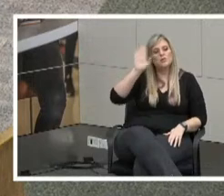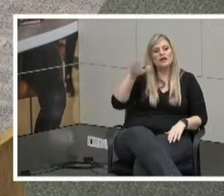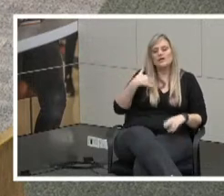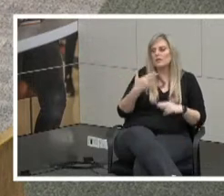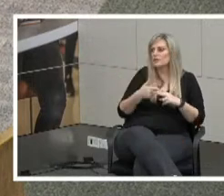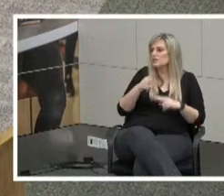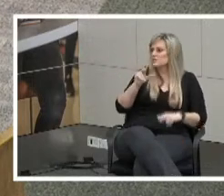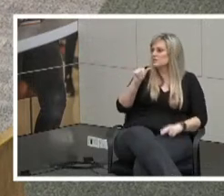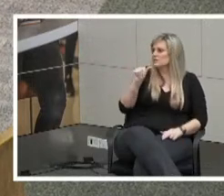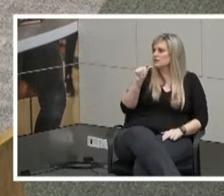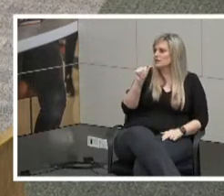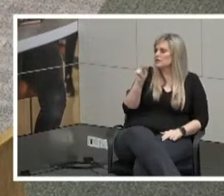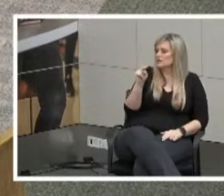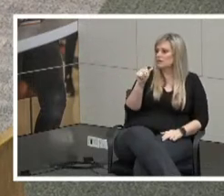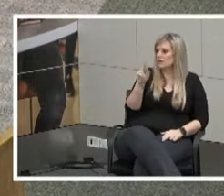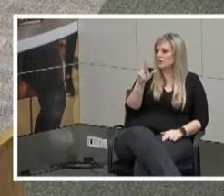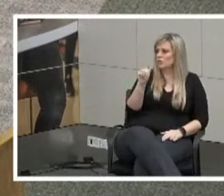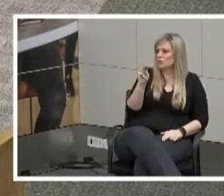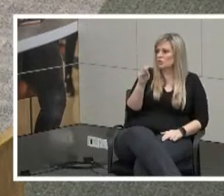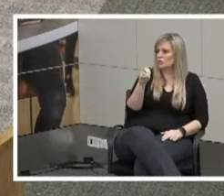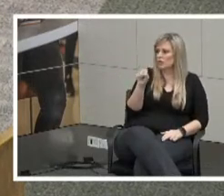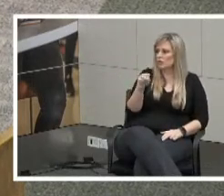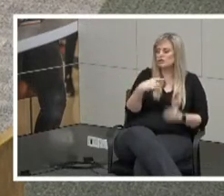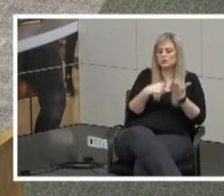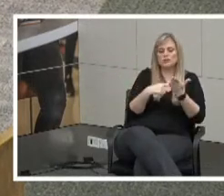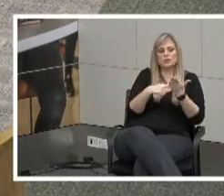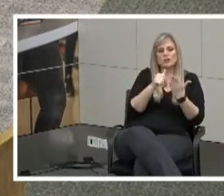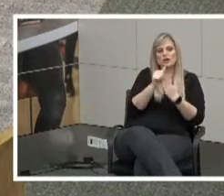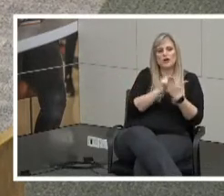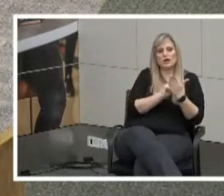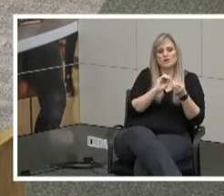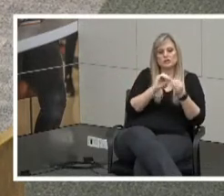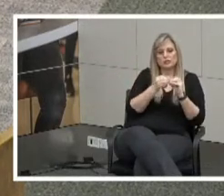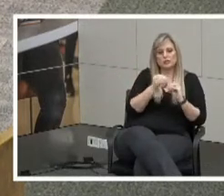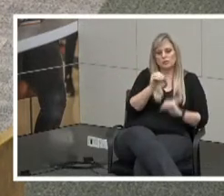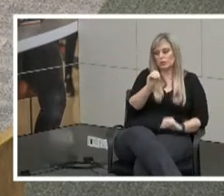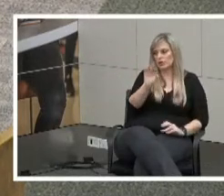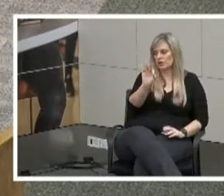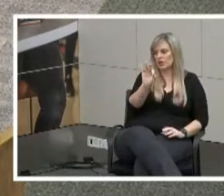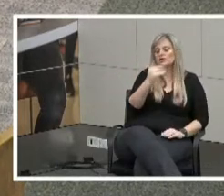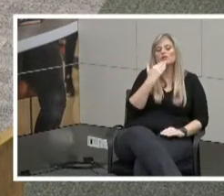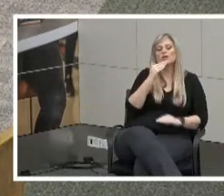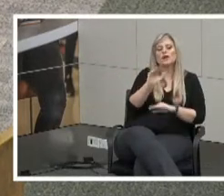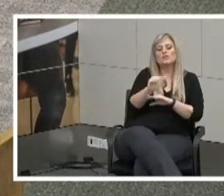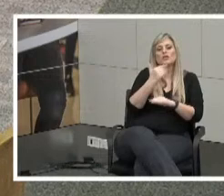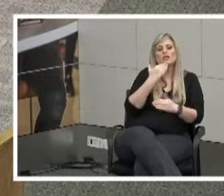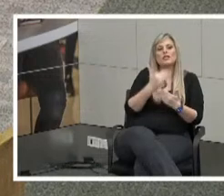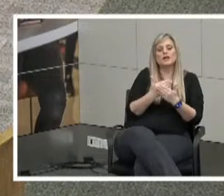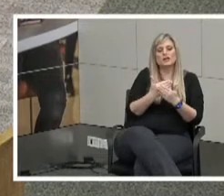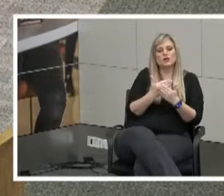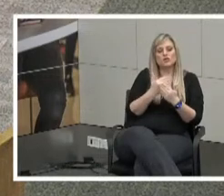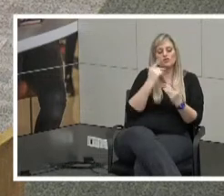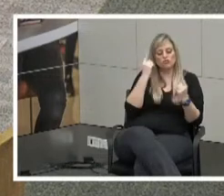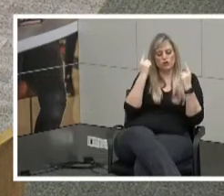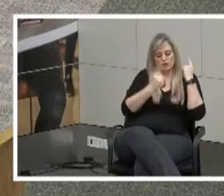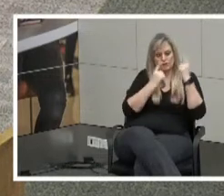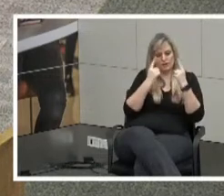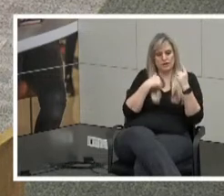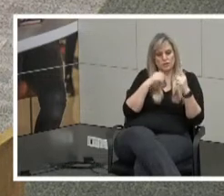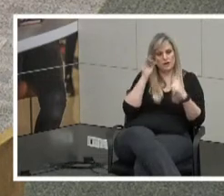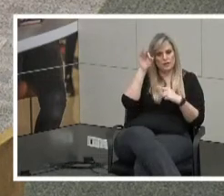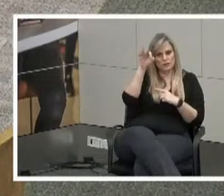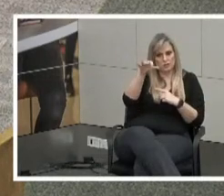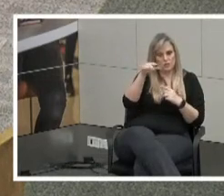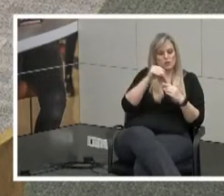monal Ramos and I'm talking about agenda number nine good afternoon thank you for taking into to consideration the input and